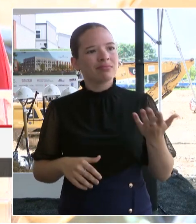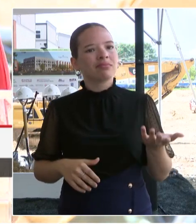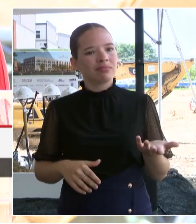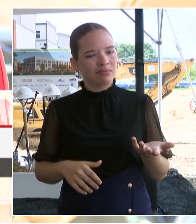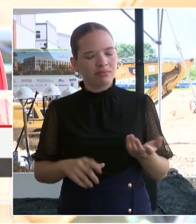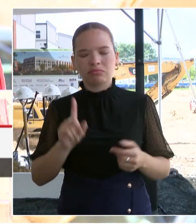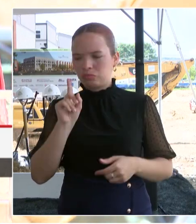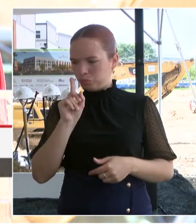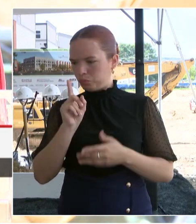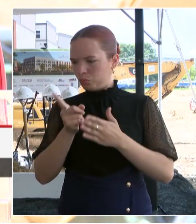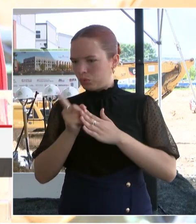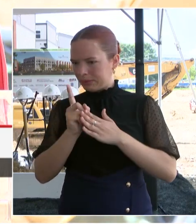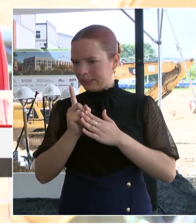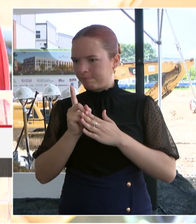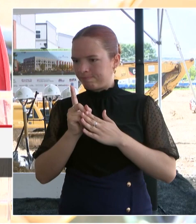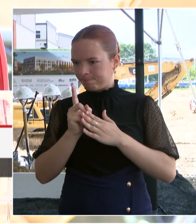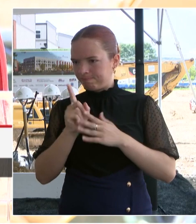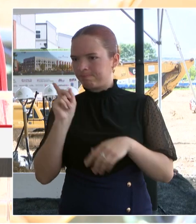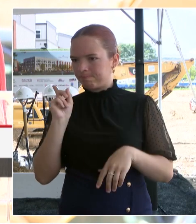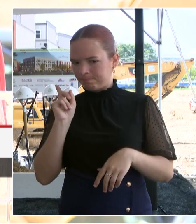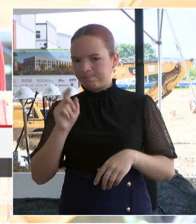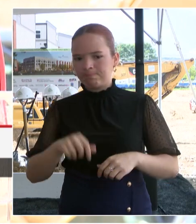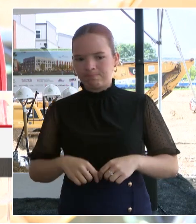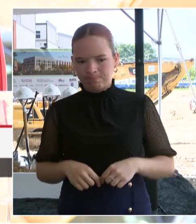Oh, I'm savvy.